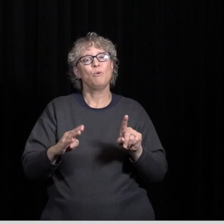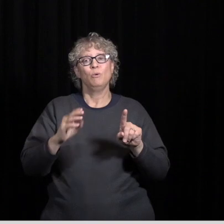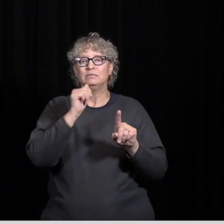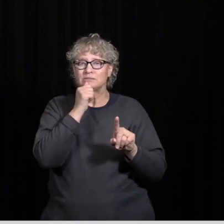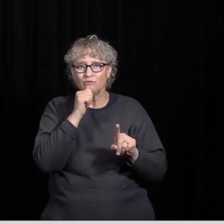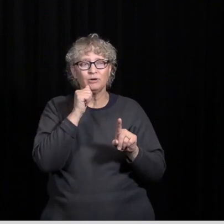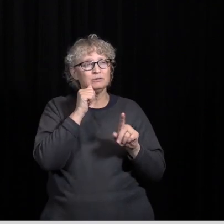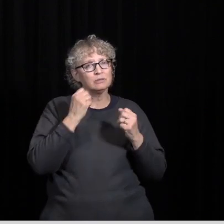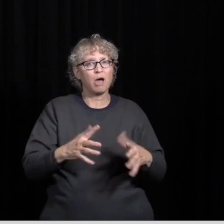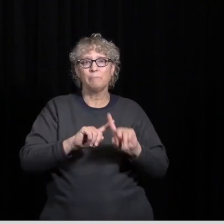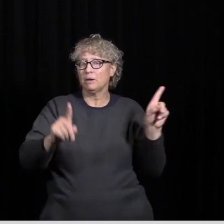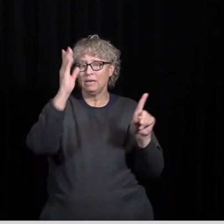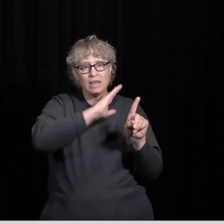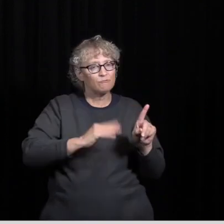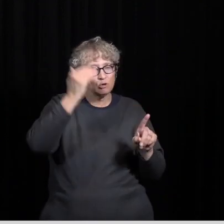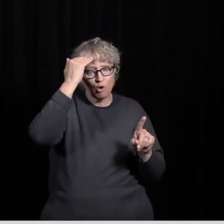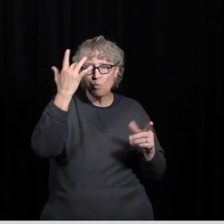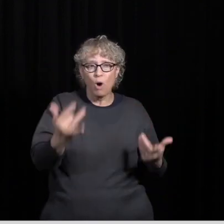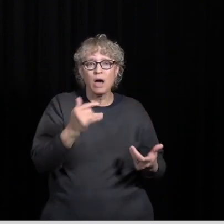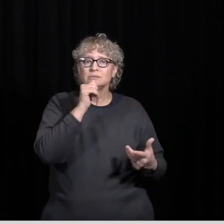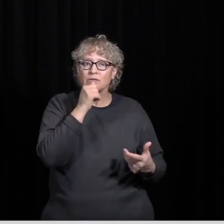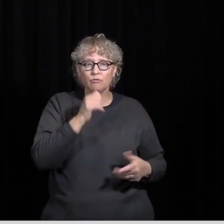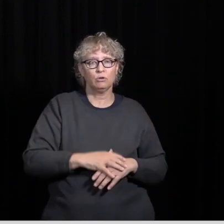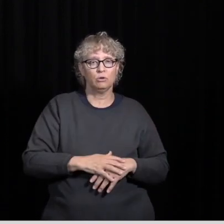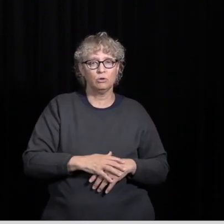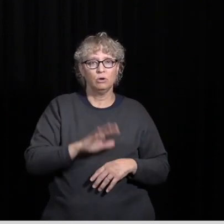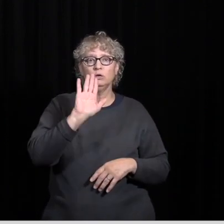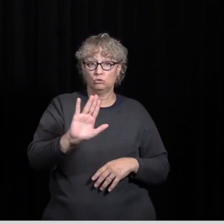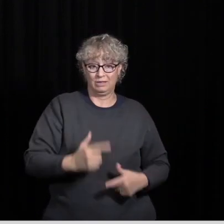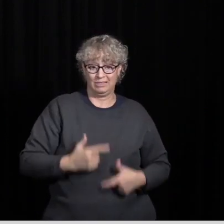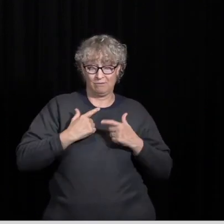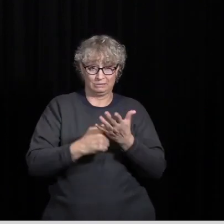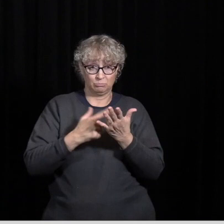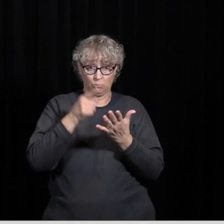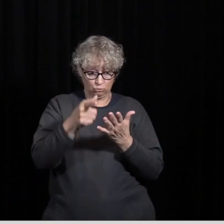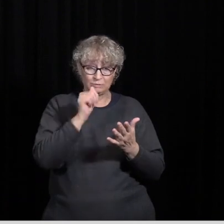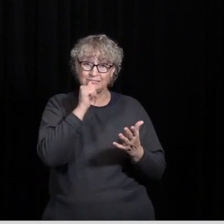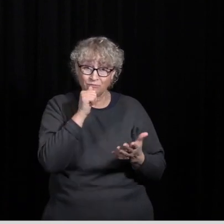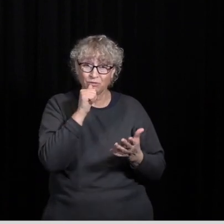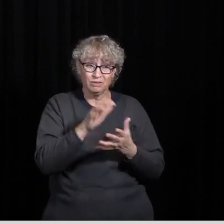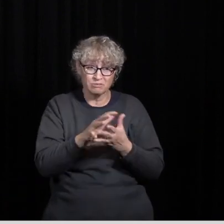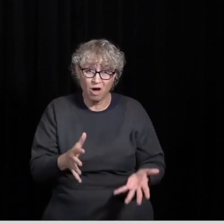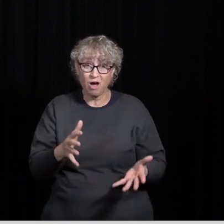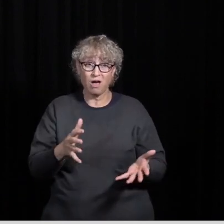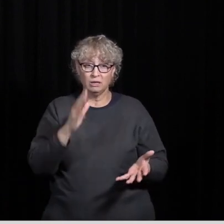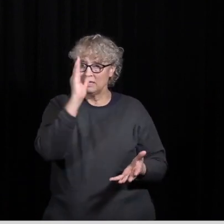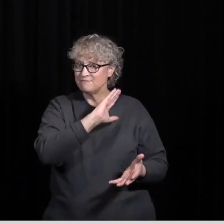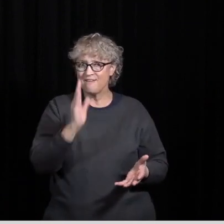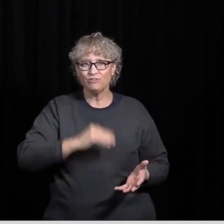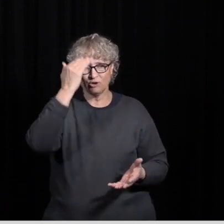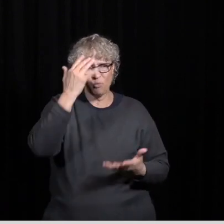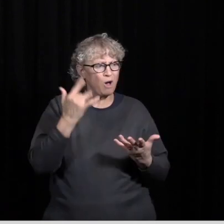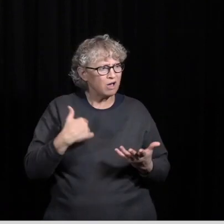Job never knew why Job suffered. In your life, sometimes you will suffer a lot, and you will never